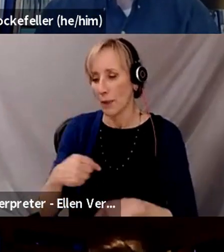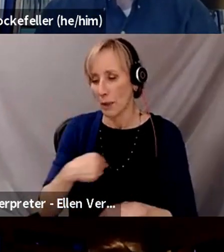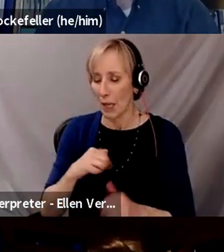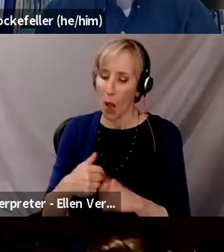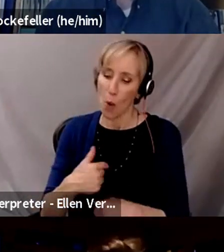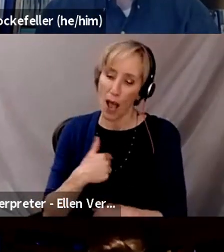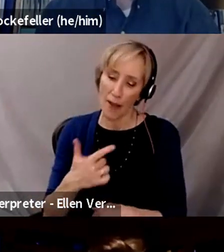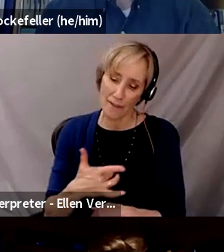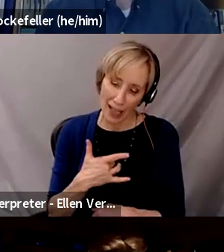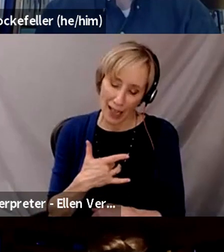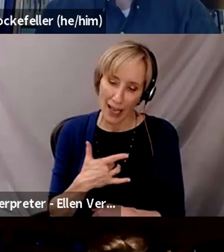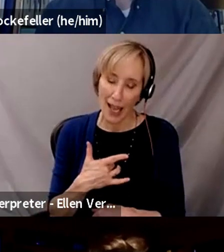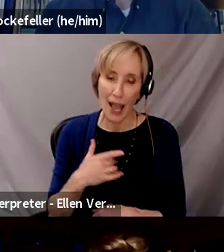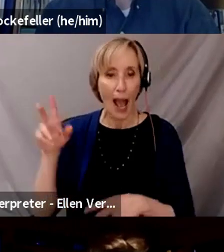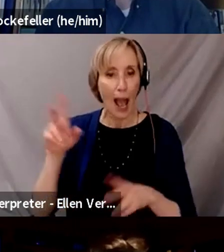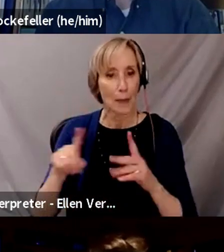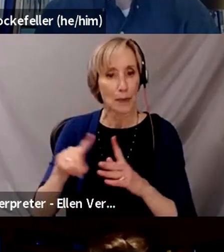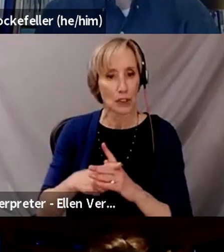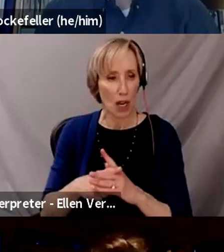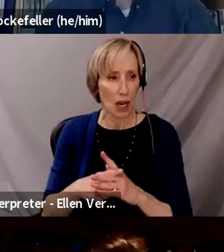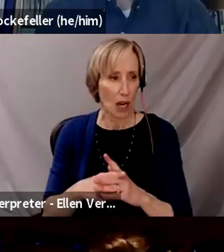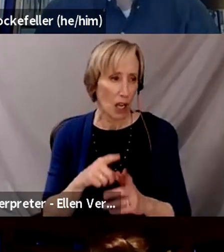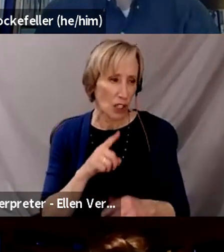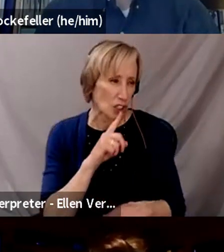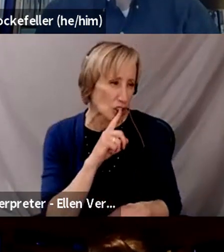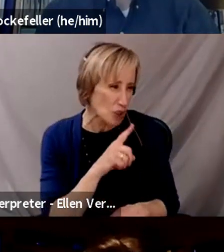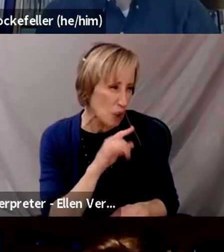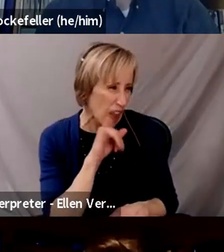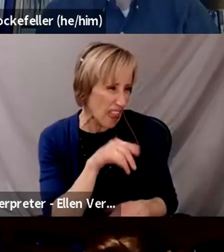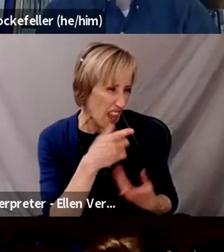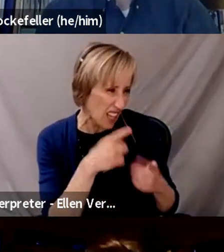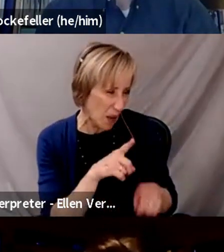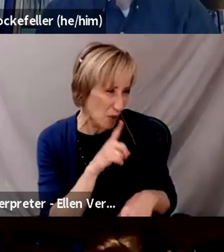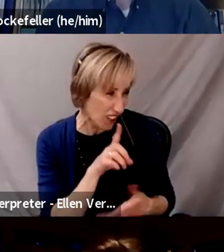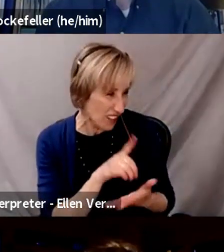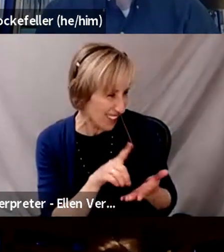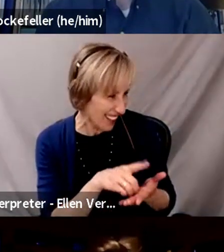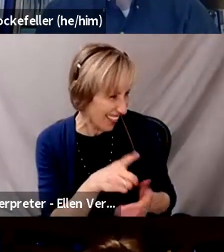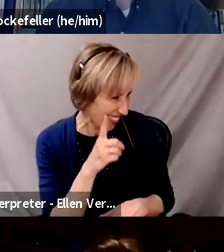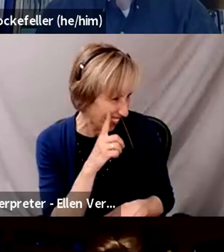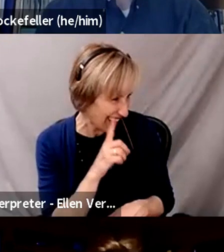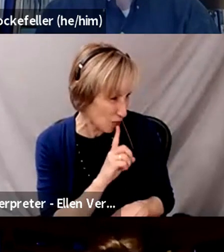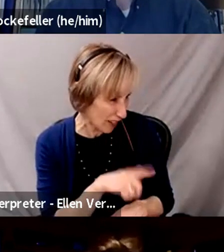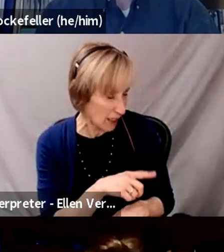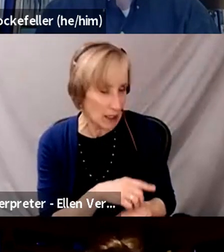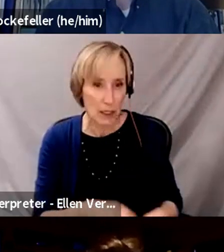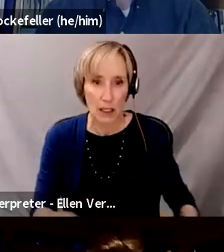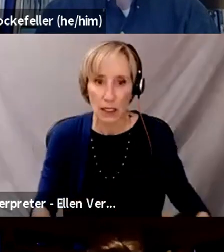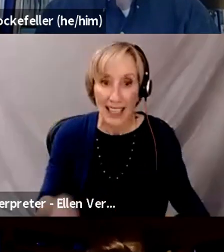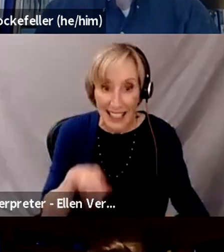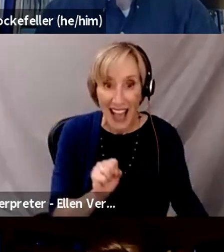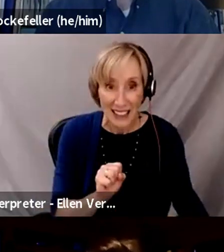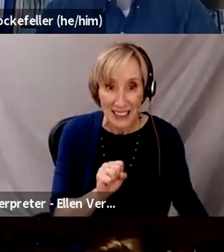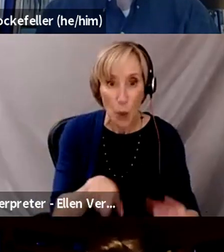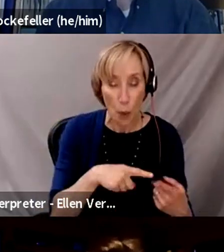on. And people start with that whole, but are you sure that's what they meant when they did that? Or are you absolutely positive that that's what your boss meant when they said